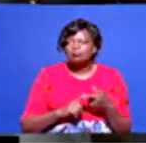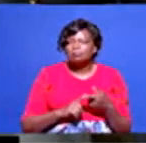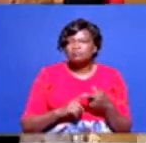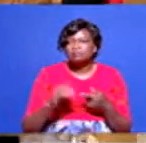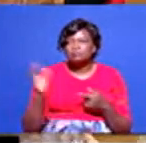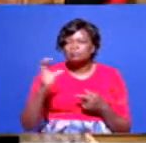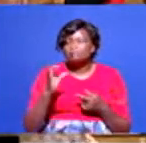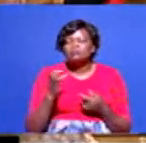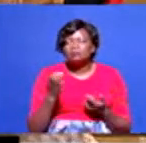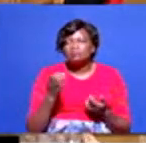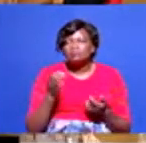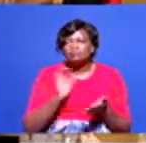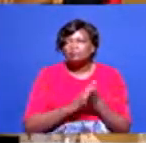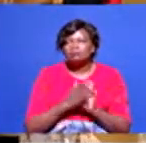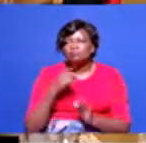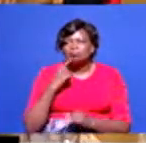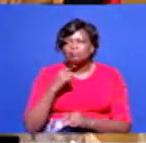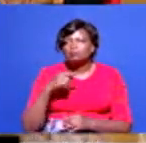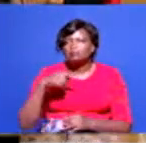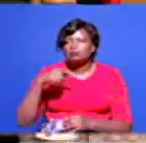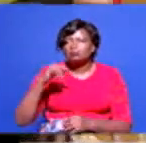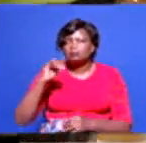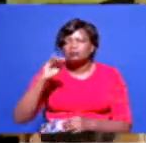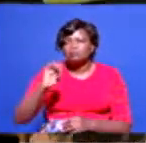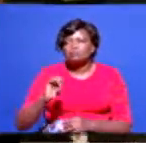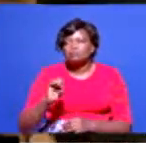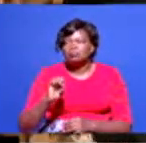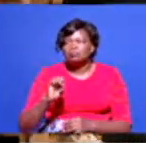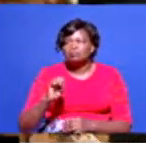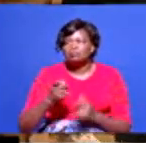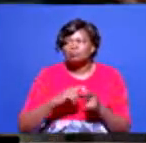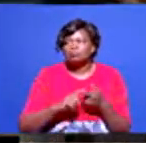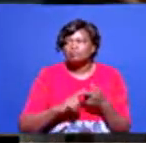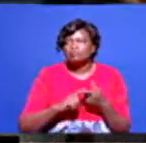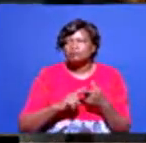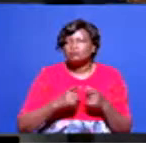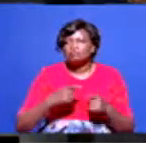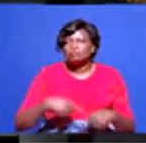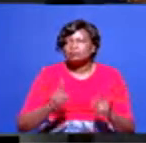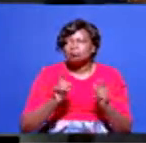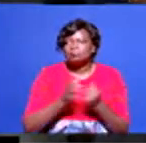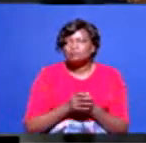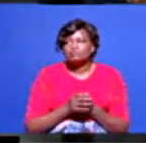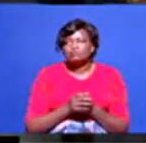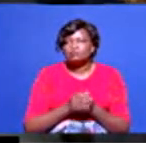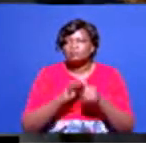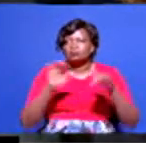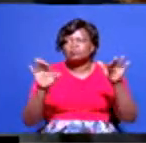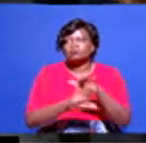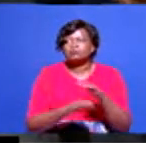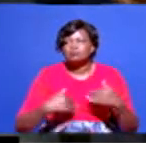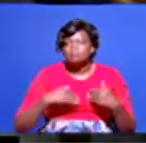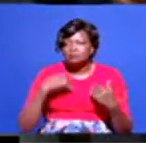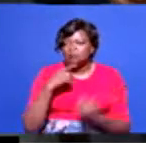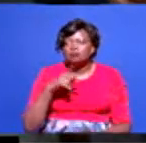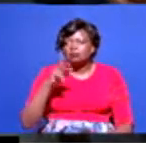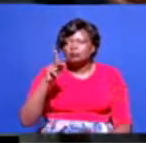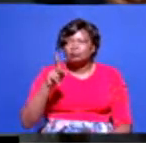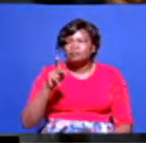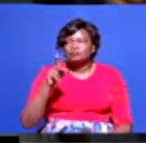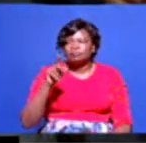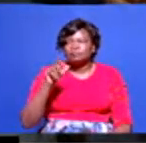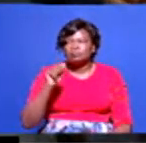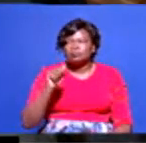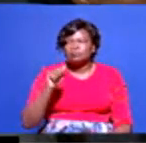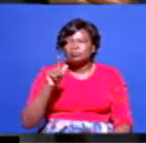Mr. Polycarp Igathe. He will be deputized by